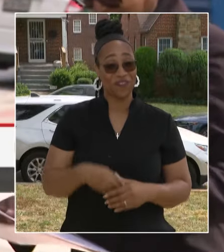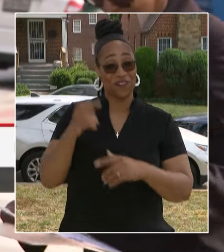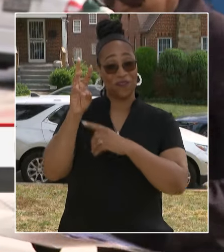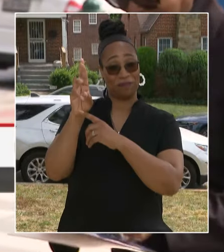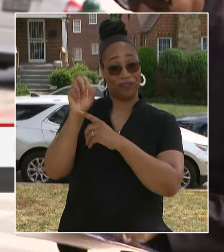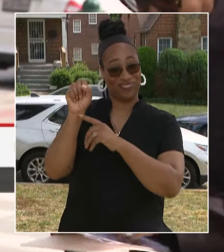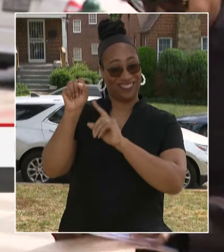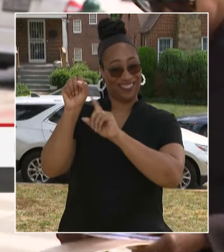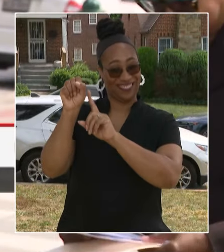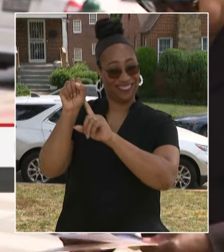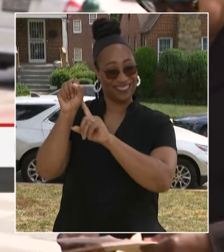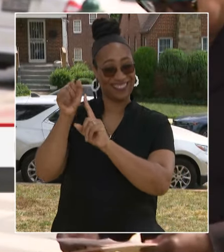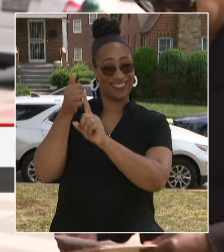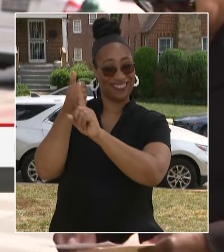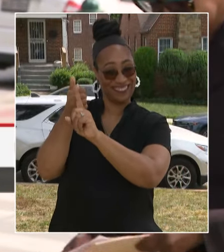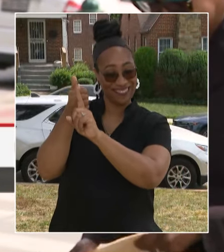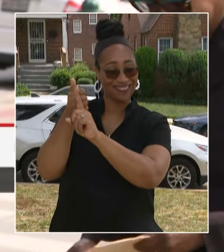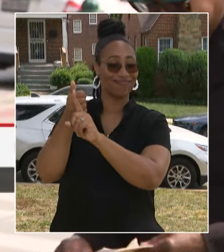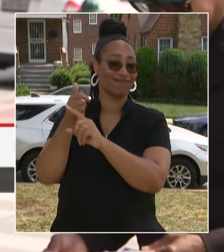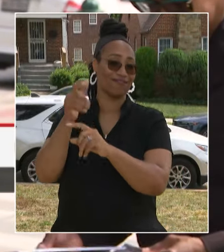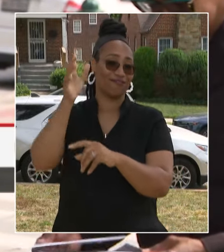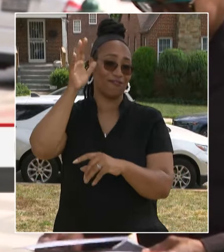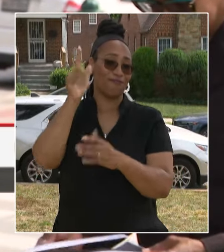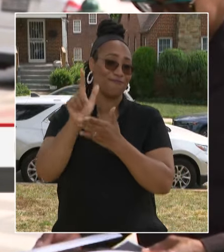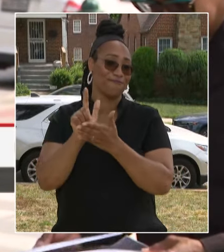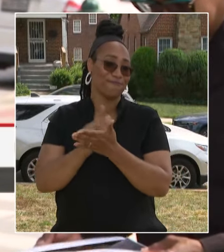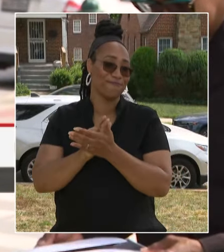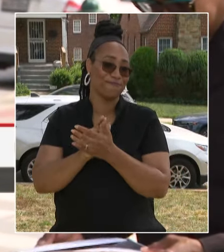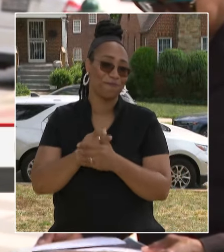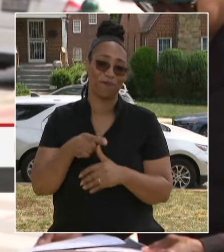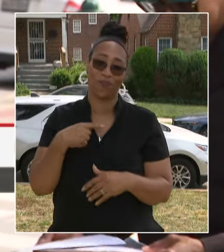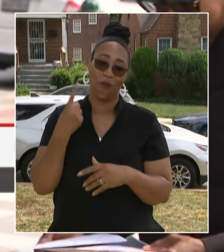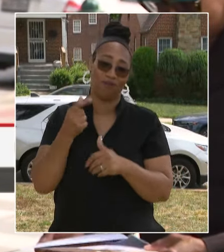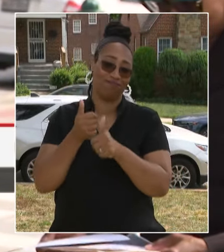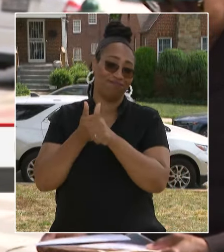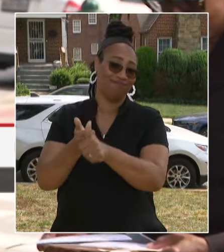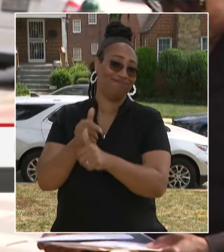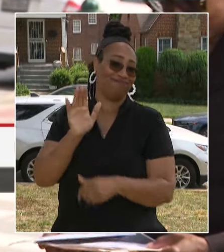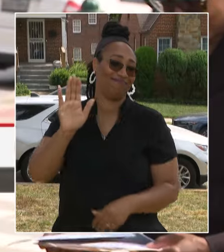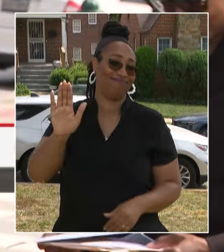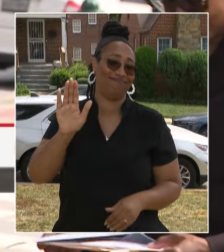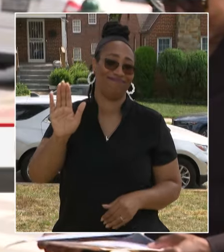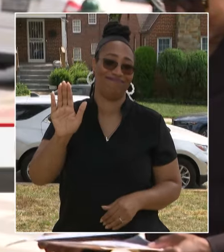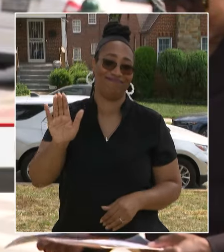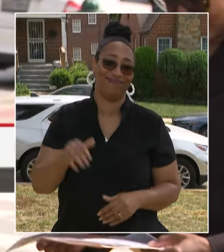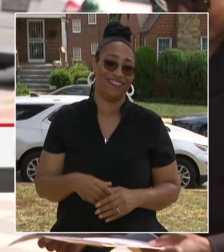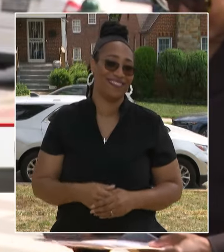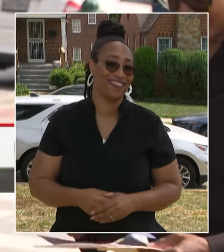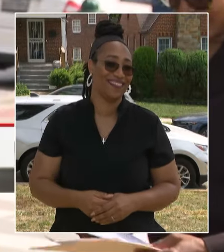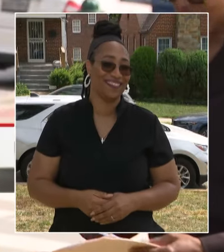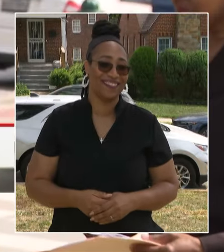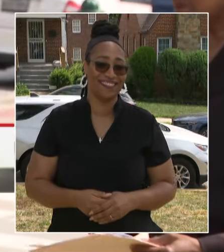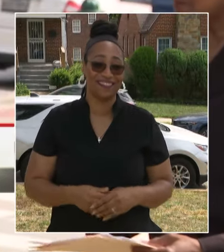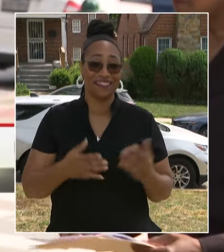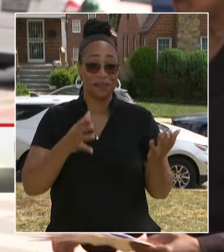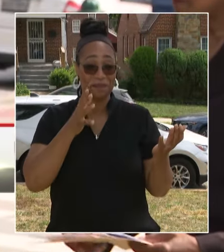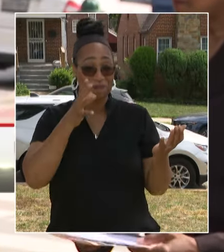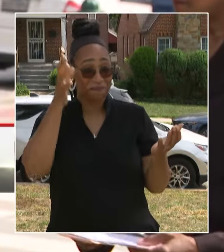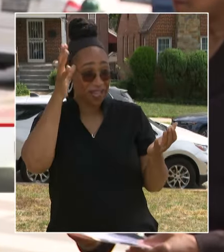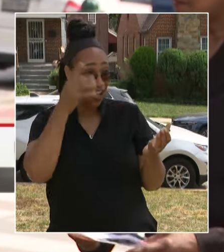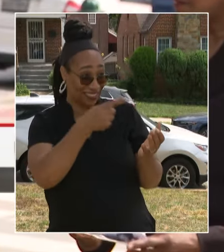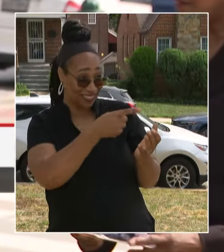Dad. Him and my father and mother grew up as children together in a small town called Hallsboro, North Carolina.